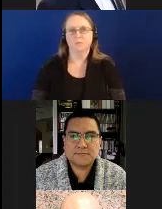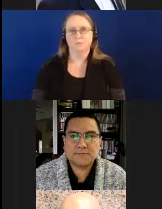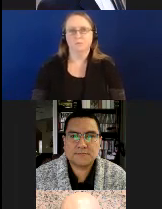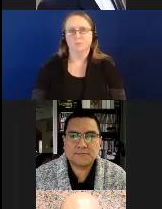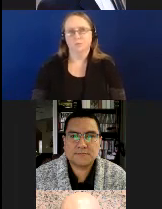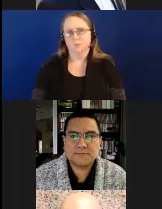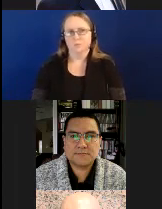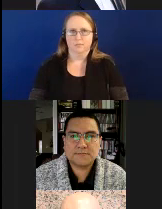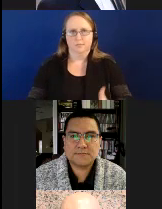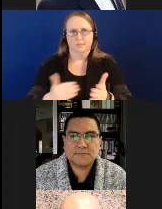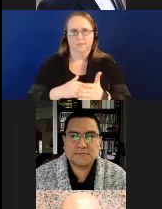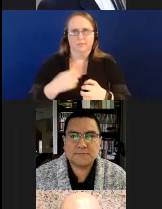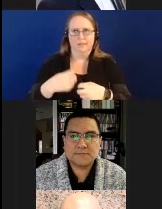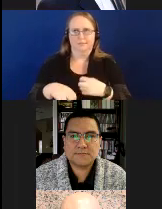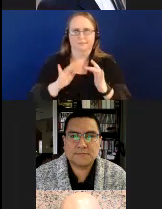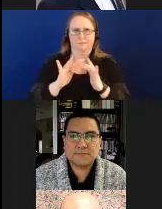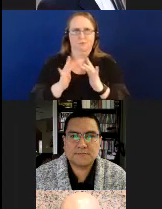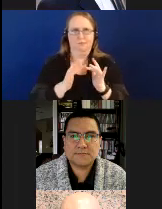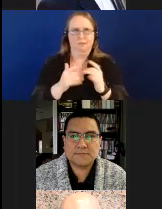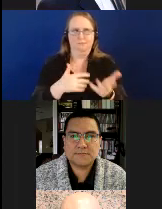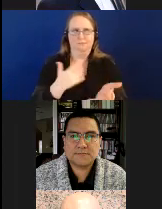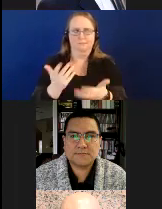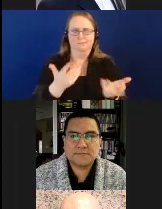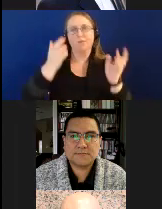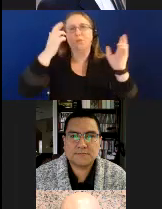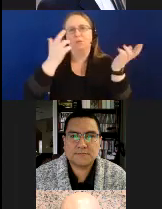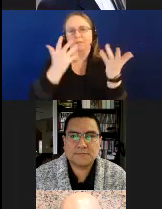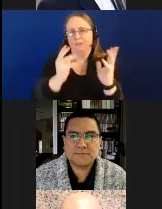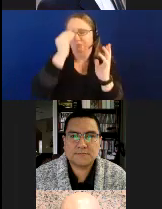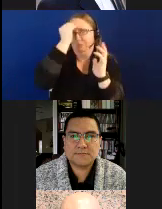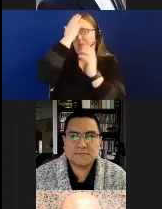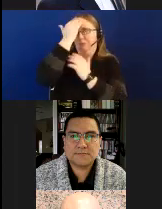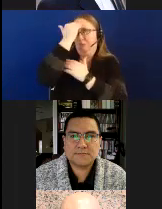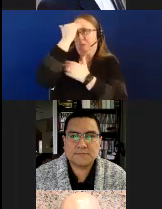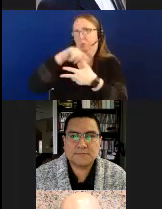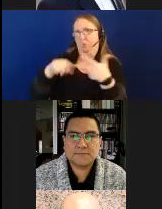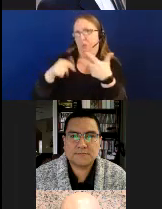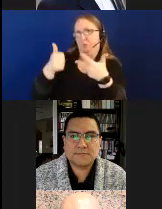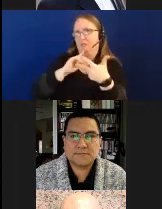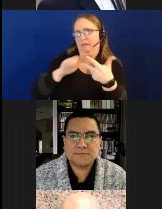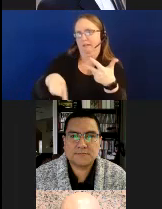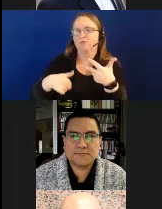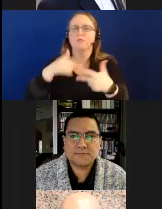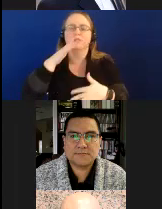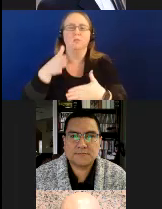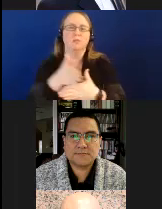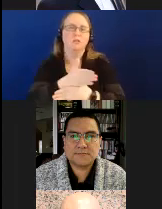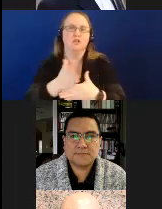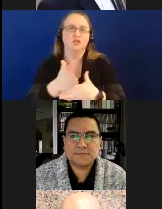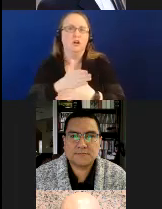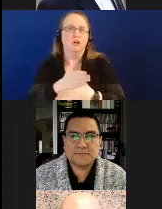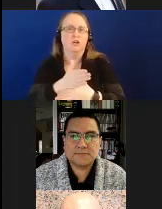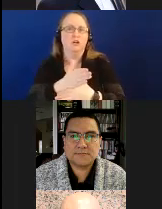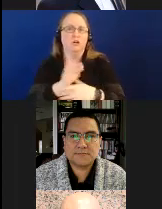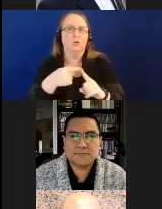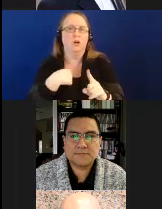Again, really hard virtually, but hopefully you all have in your minds what your answer would be. And I will share that when we go